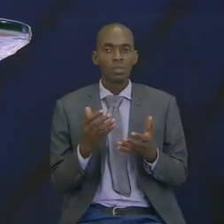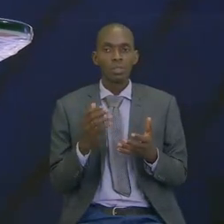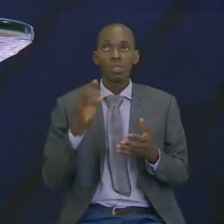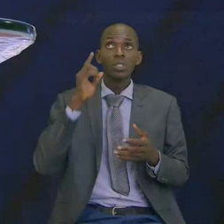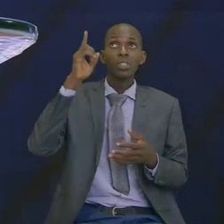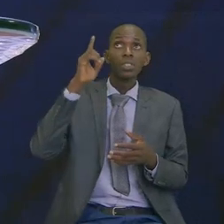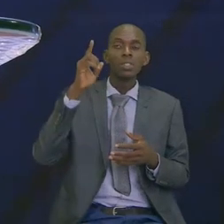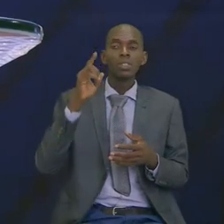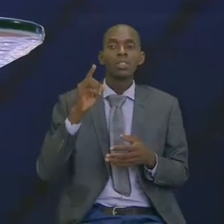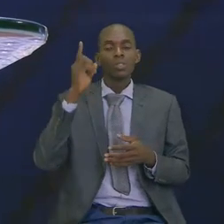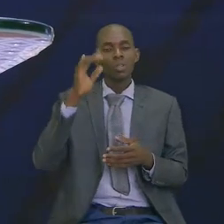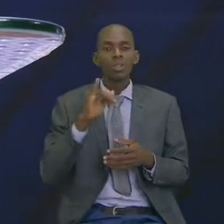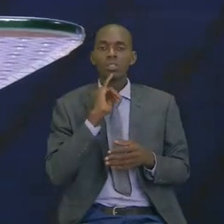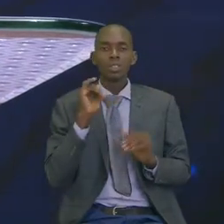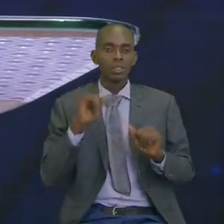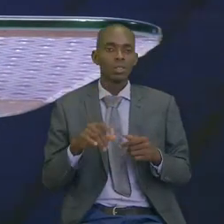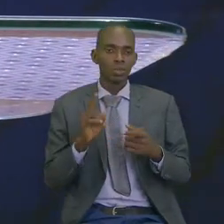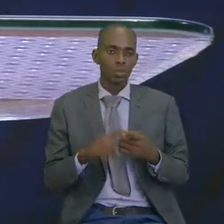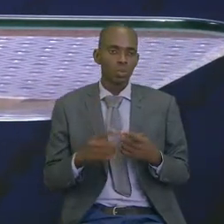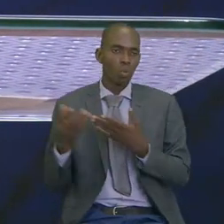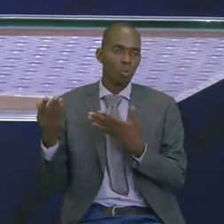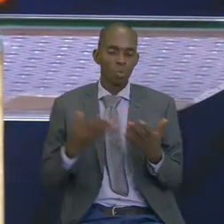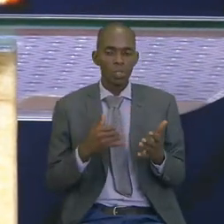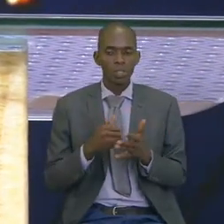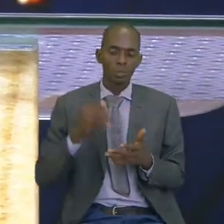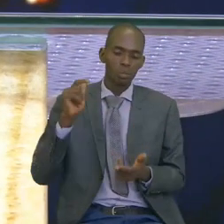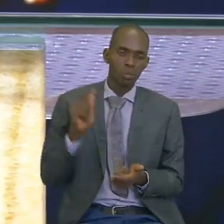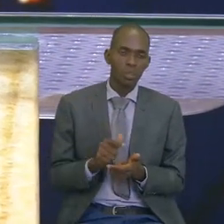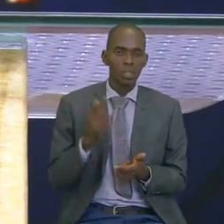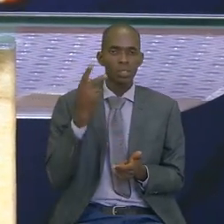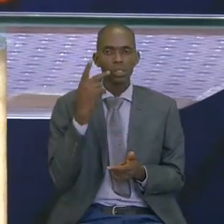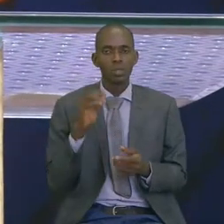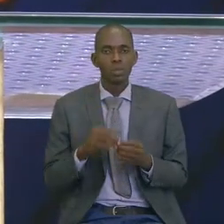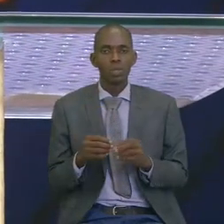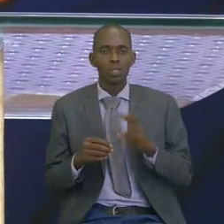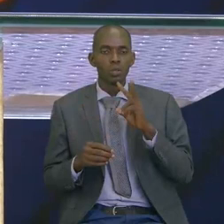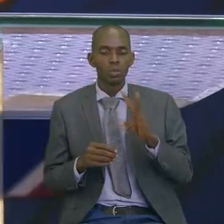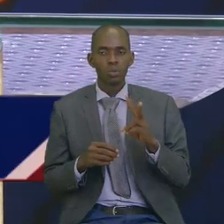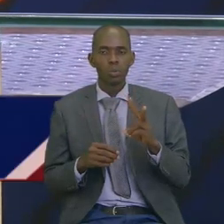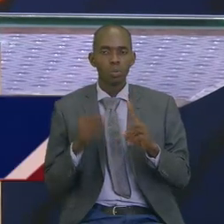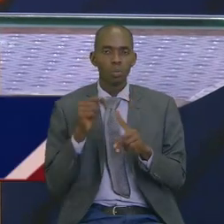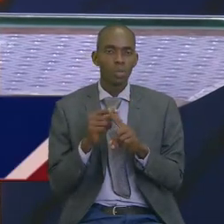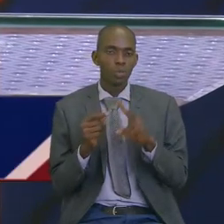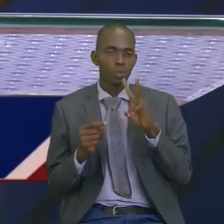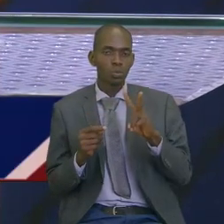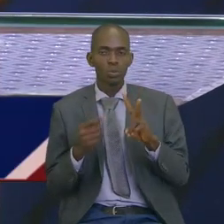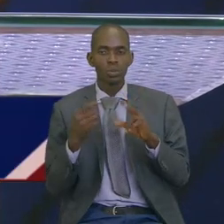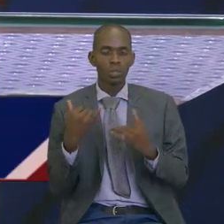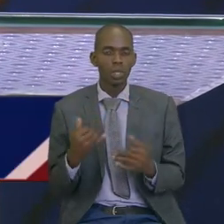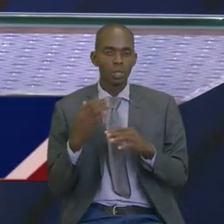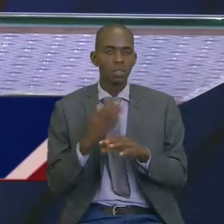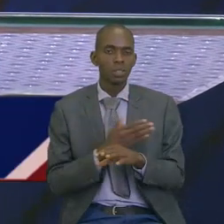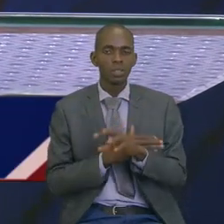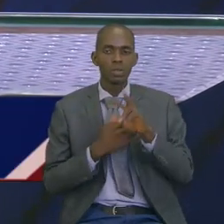is able to abase. We're coming to number two here. Number two here, we're looking at the inferior, godless